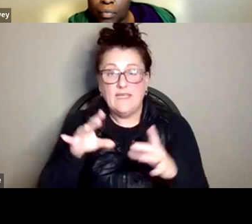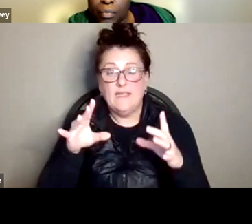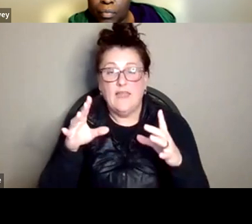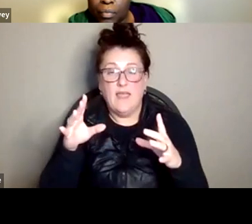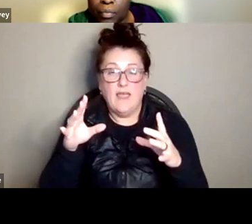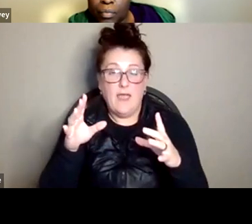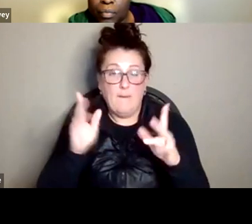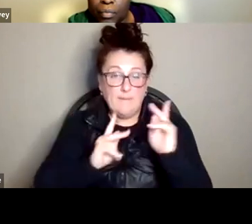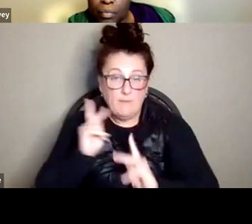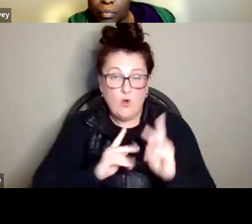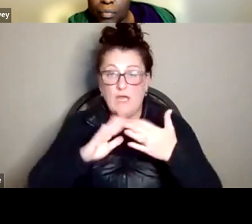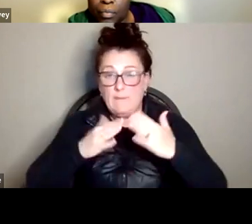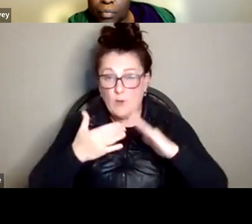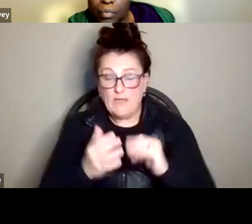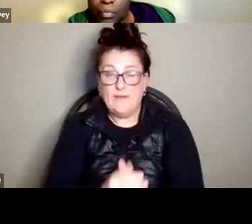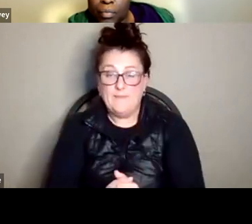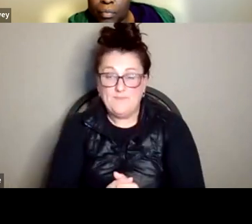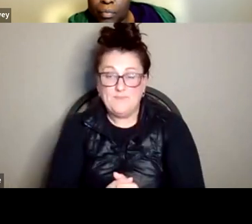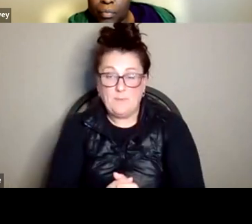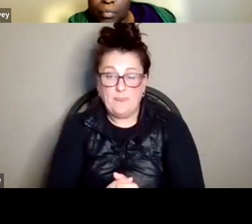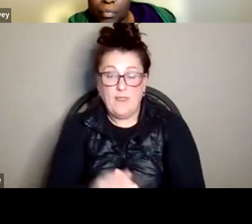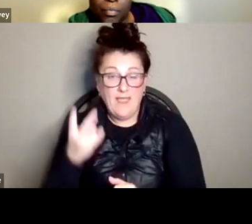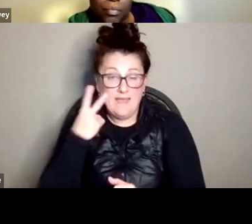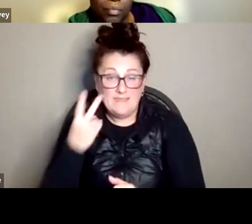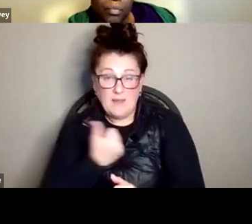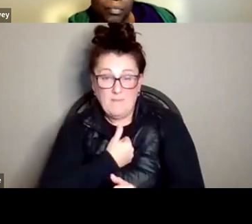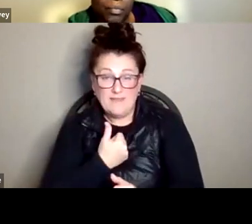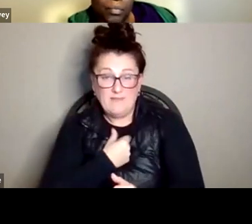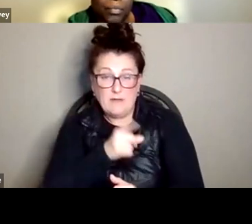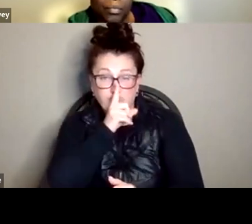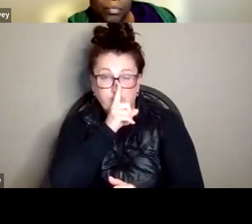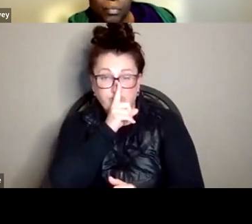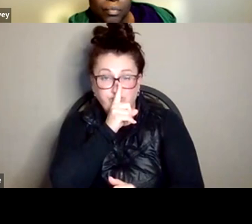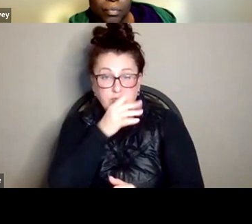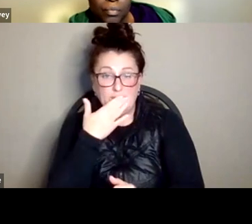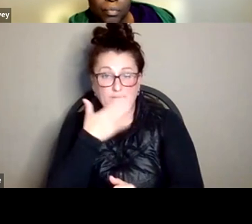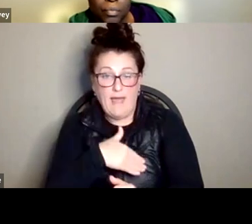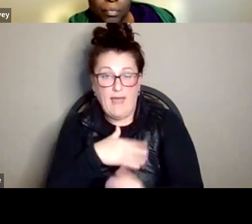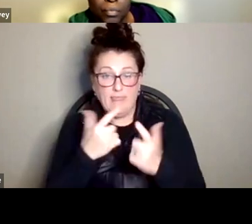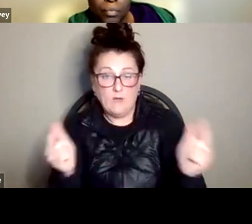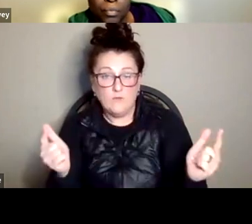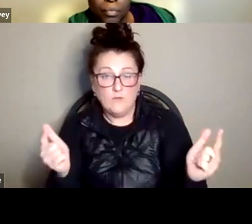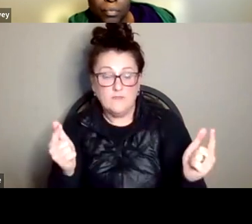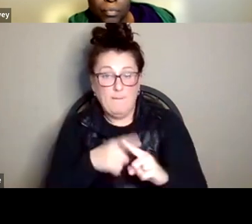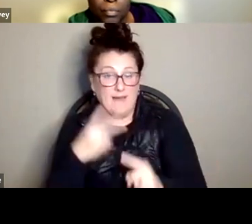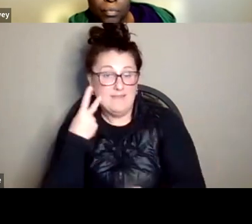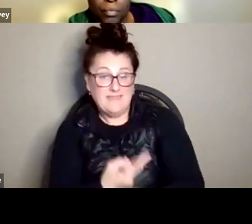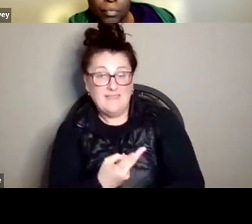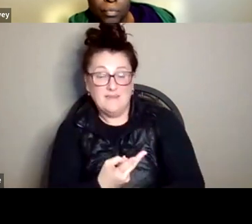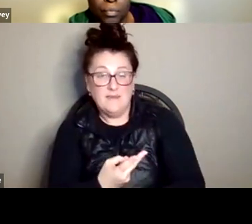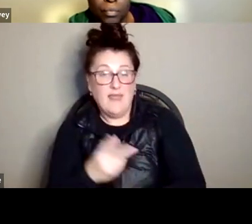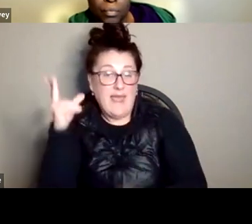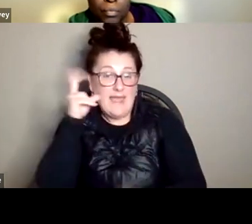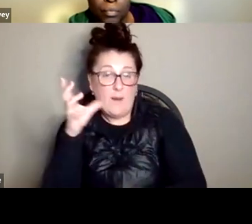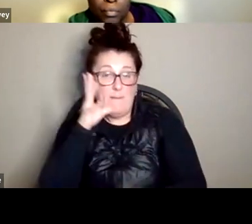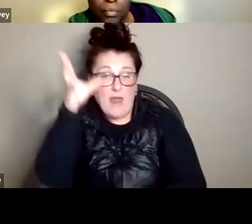the community. And I say that because I see this firsthand, but I don't want to say it in a bad way, but I just say what I see. When I hear